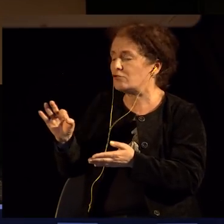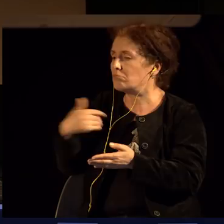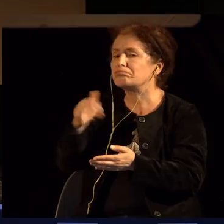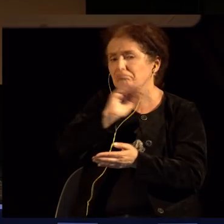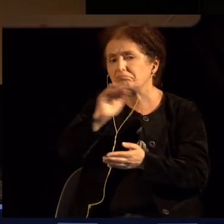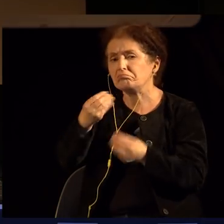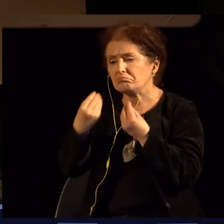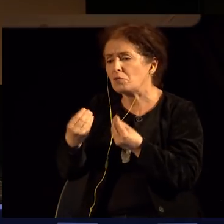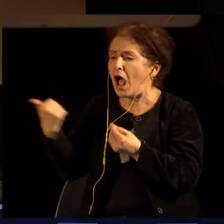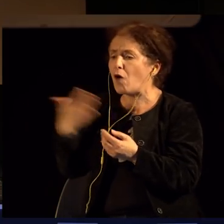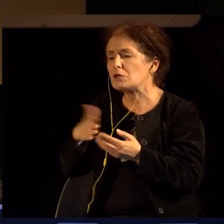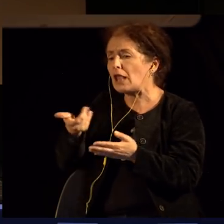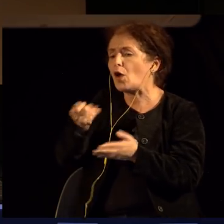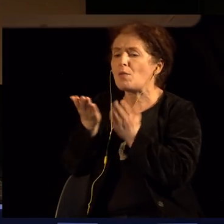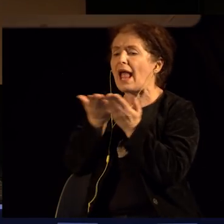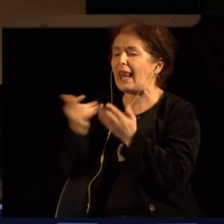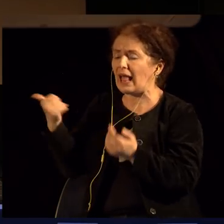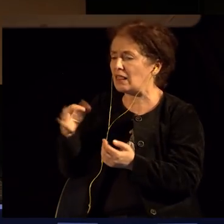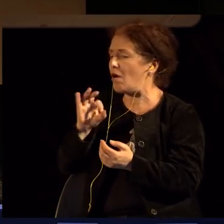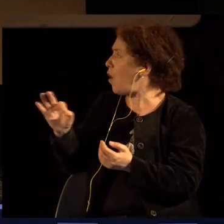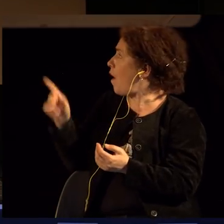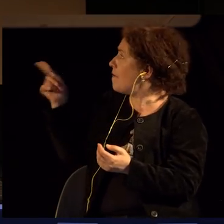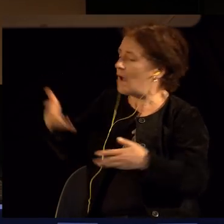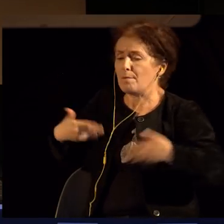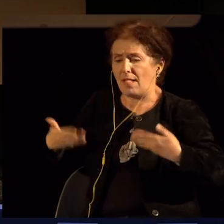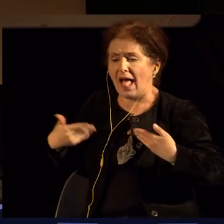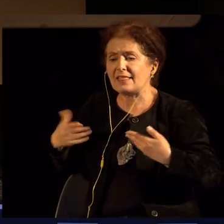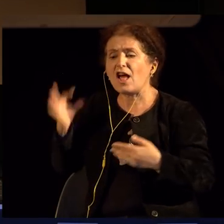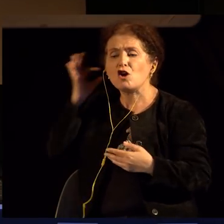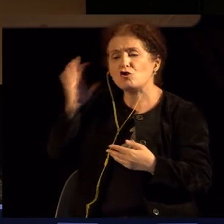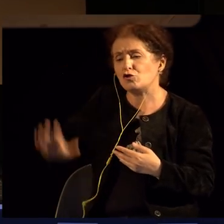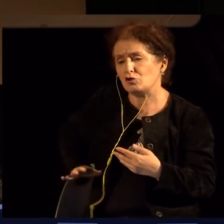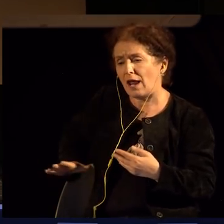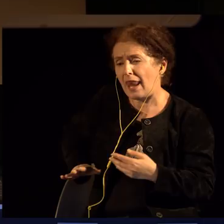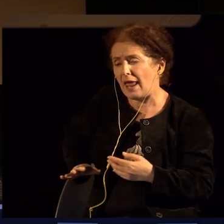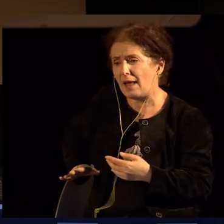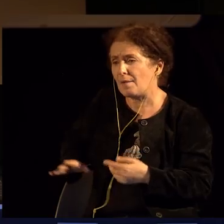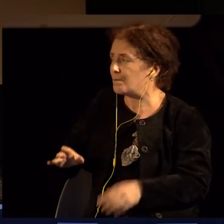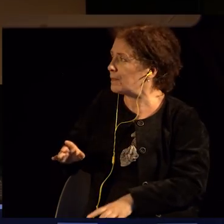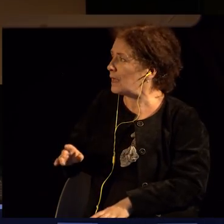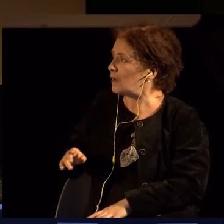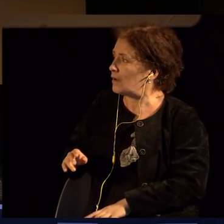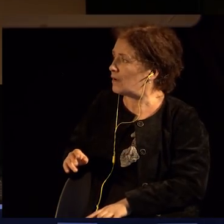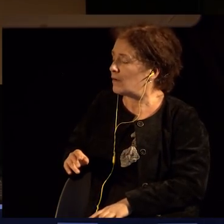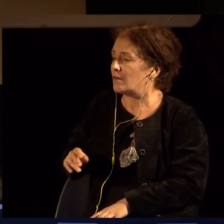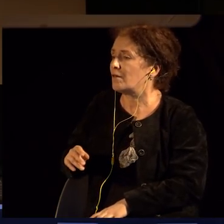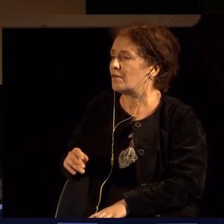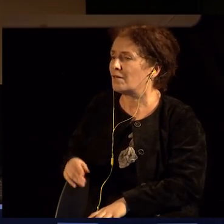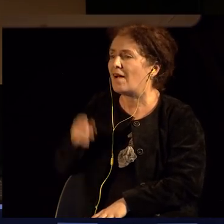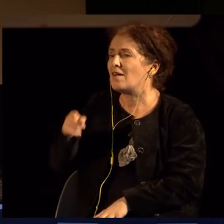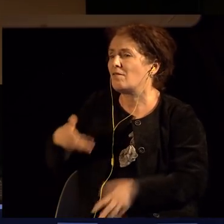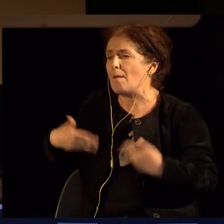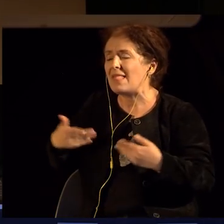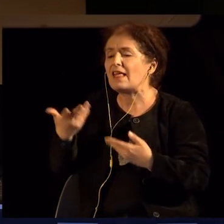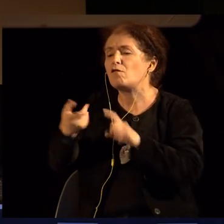to it. It's called What Young Women Believe About Their Own Sexual Pleasure. So it's about this issue and she puts forward the argument